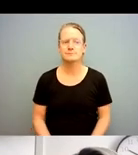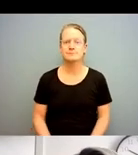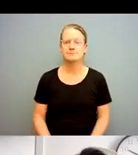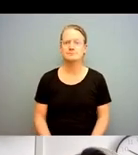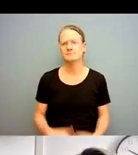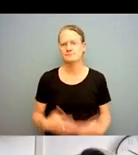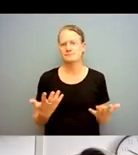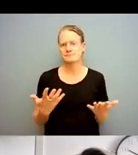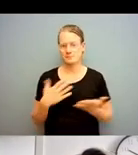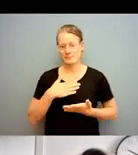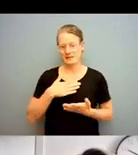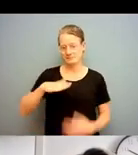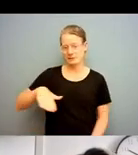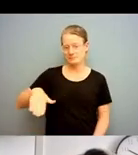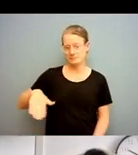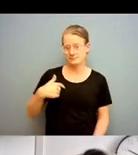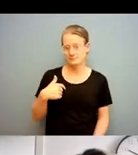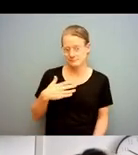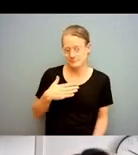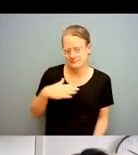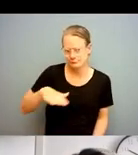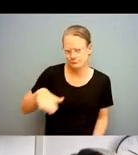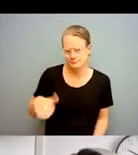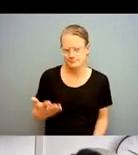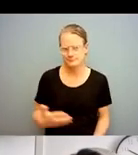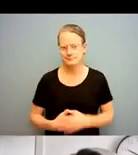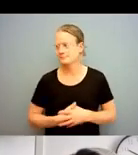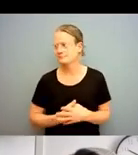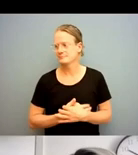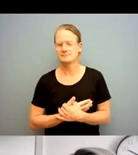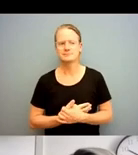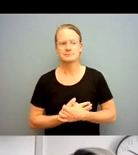Being homeless in Greenland with mental disorder.